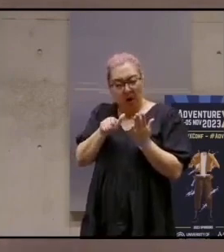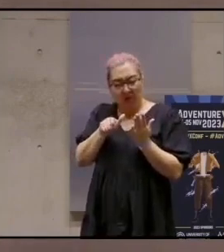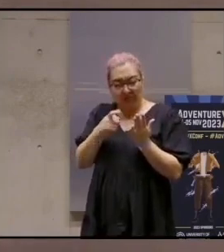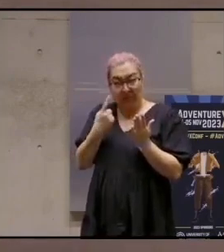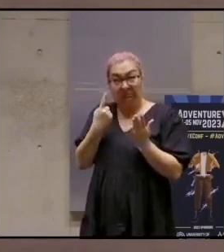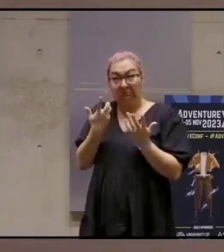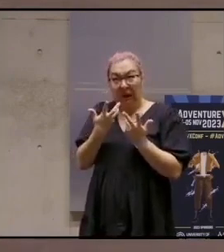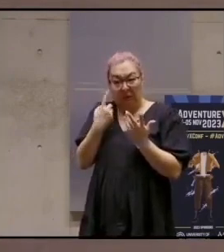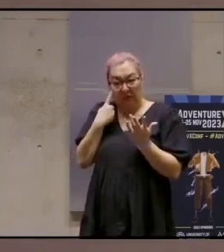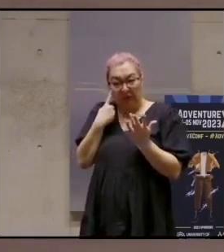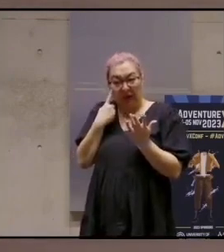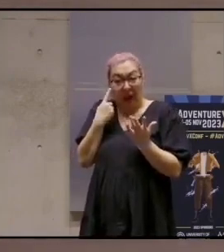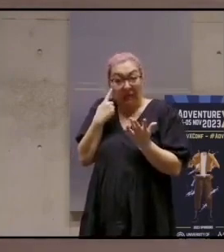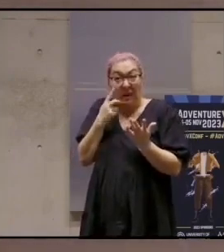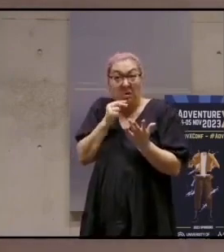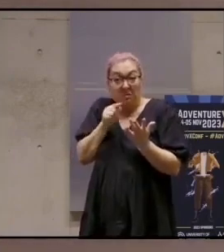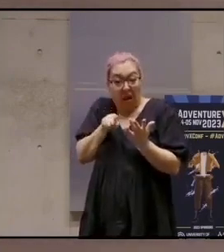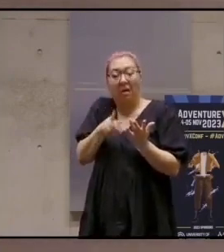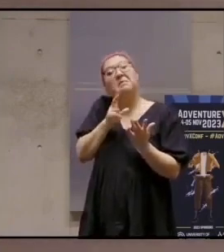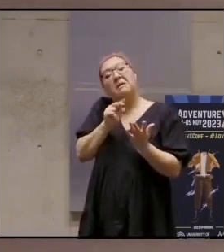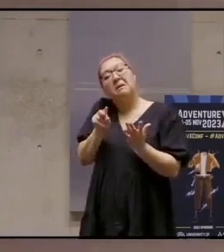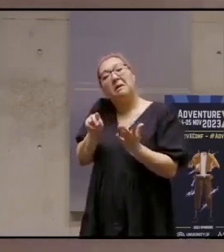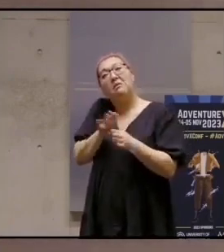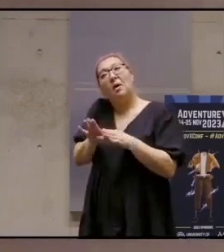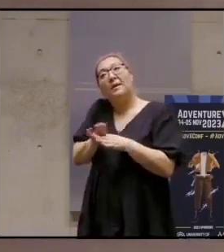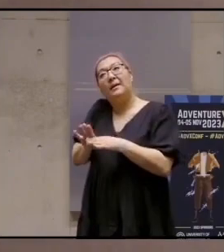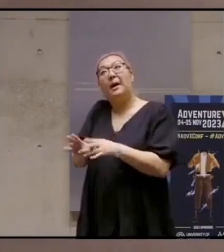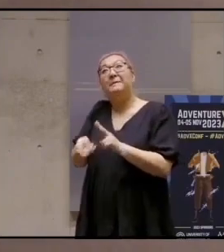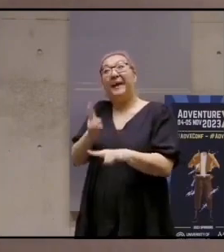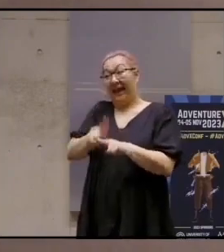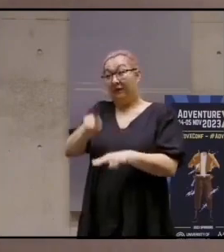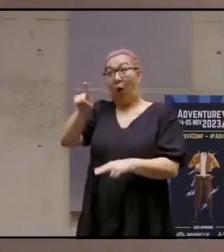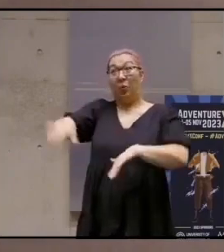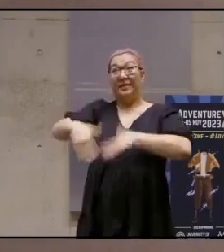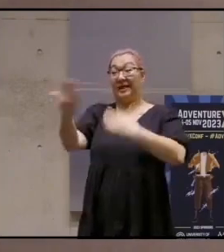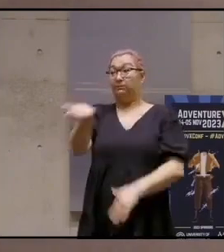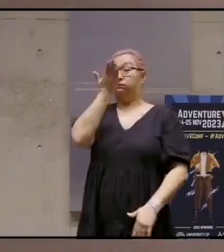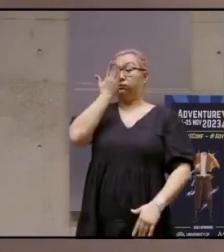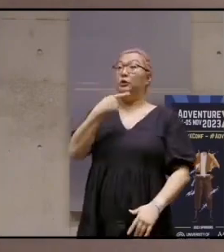hard sometimes to recalibrate. So again, help them do their job.